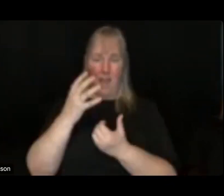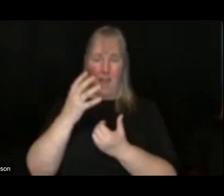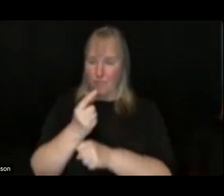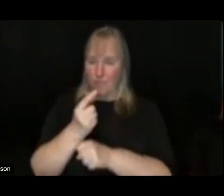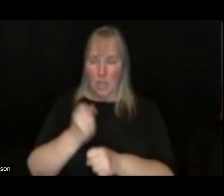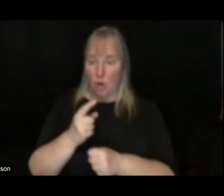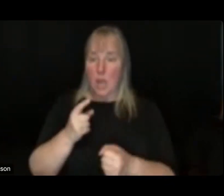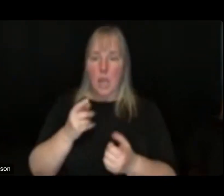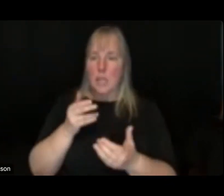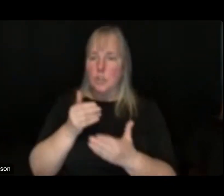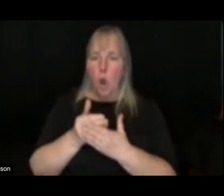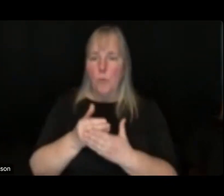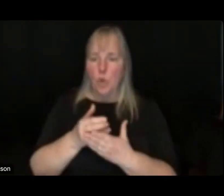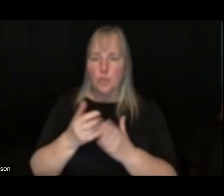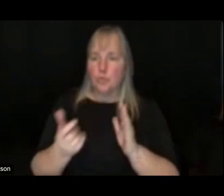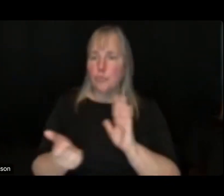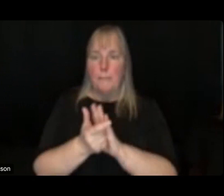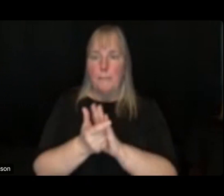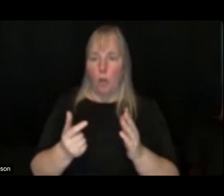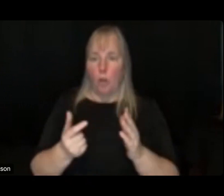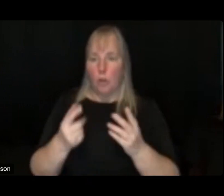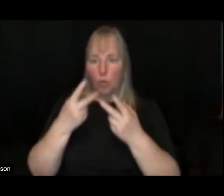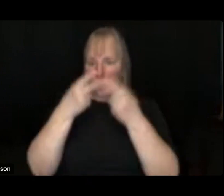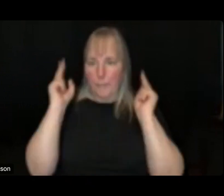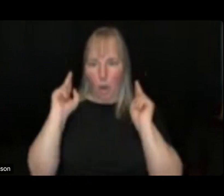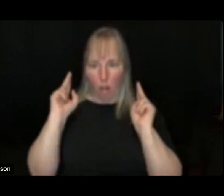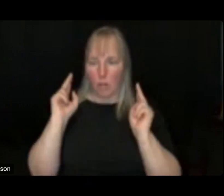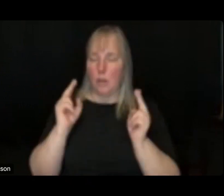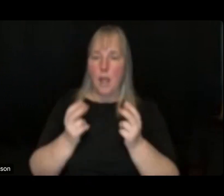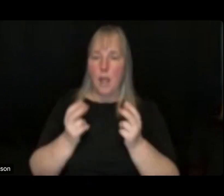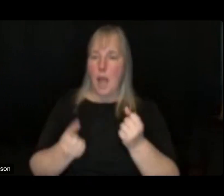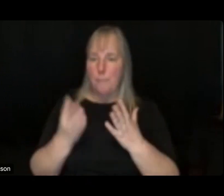almost criminal, some of the cost of that. So the